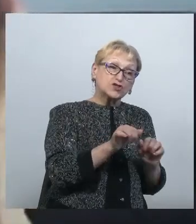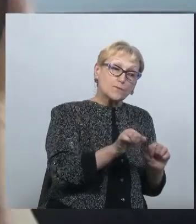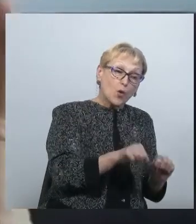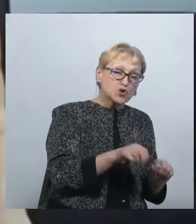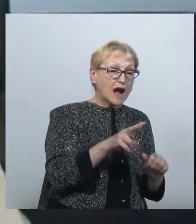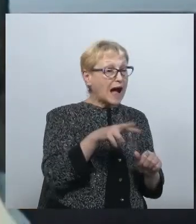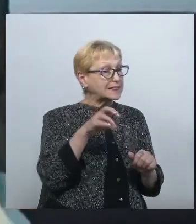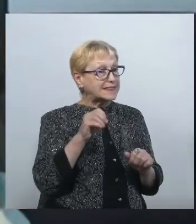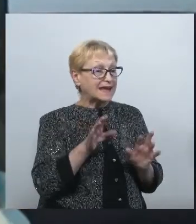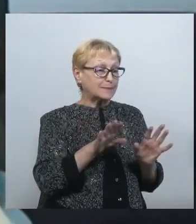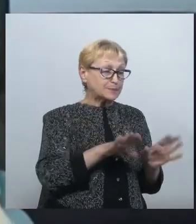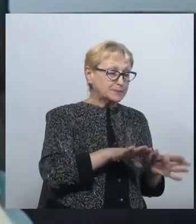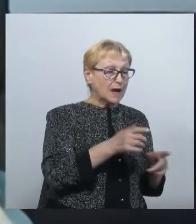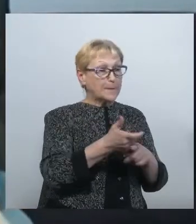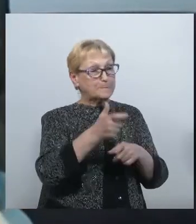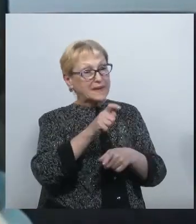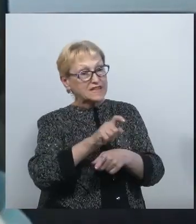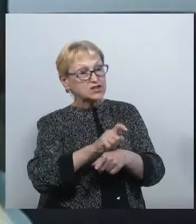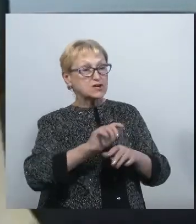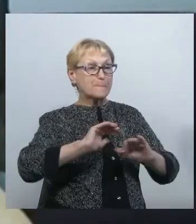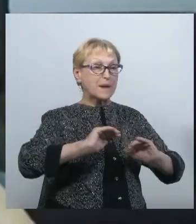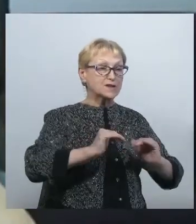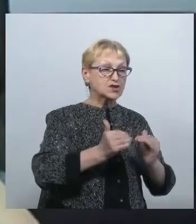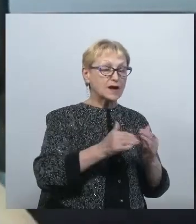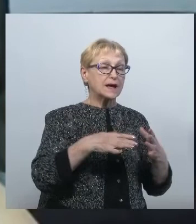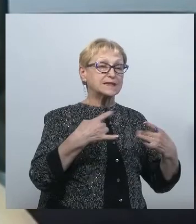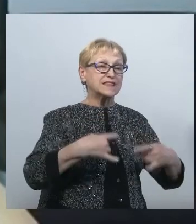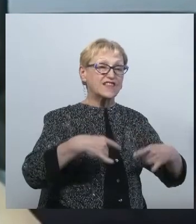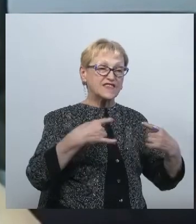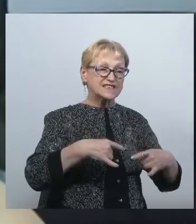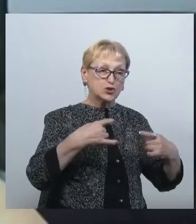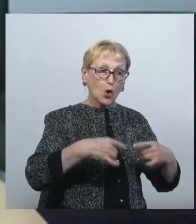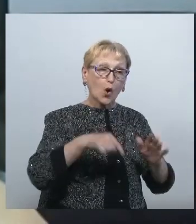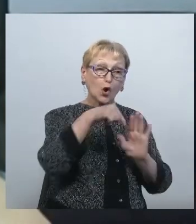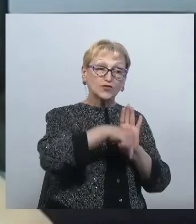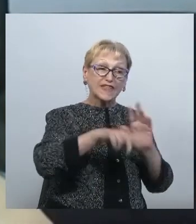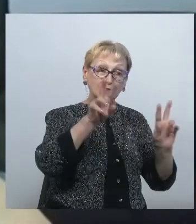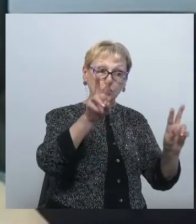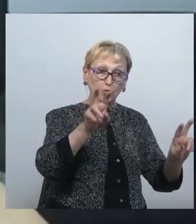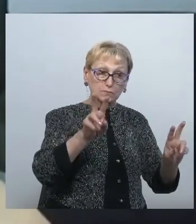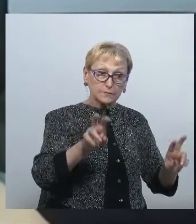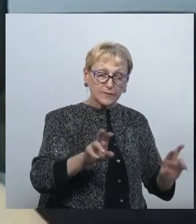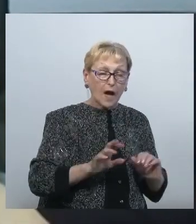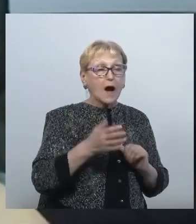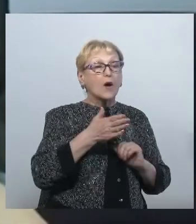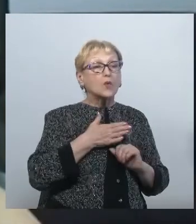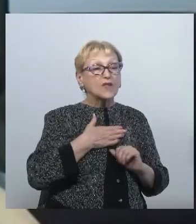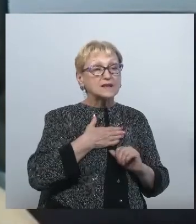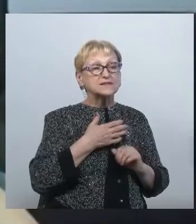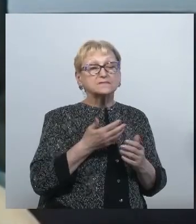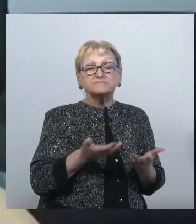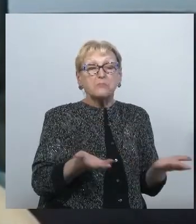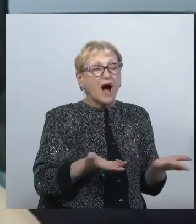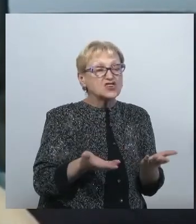not all, but more or less critic of TV content,